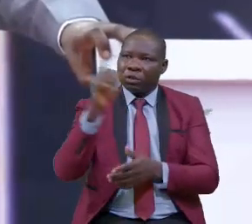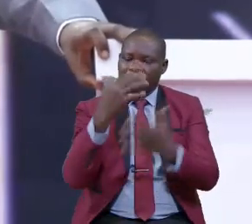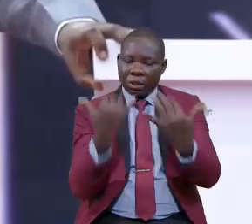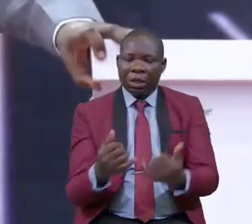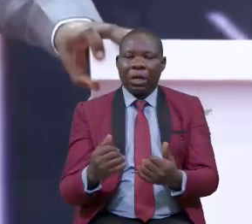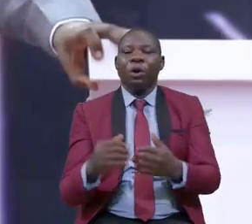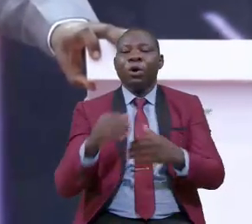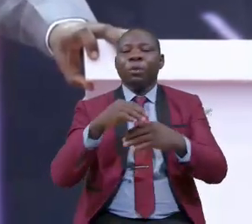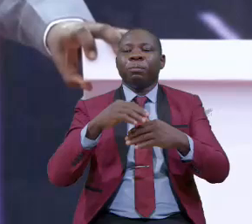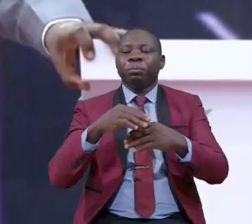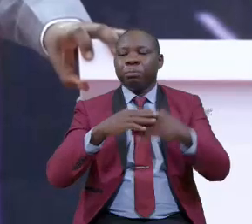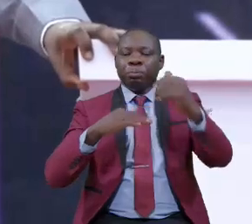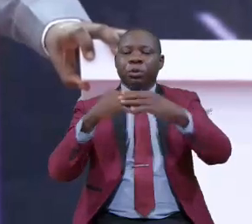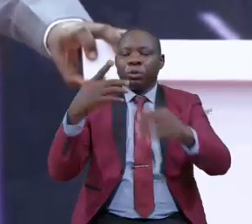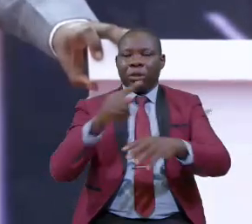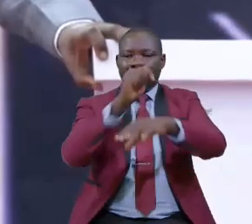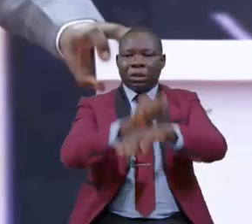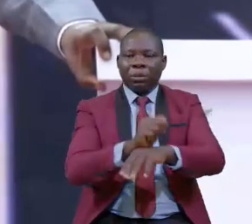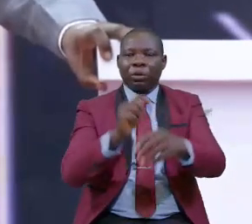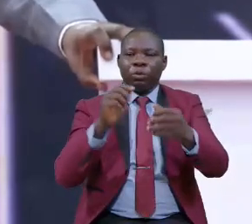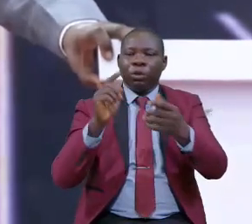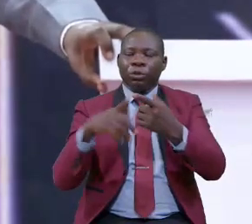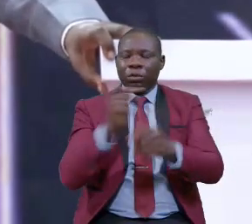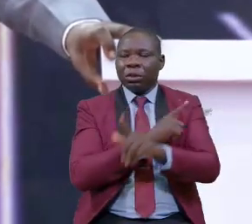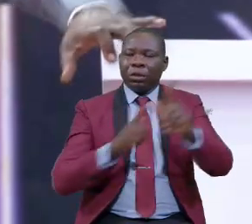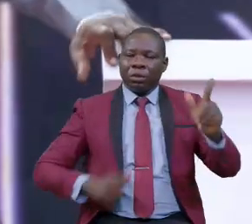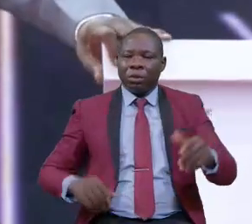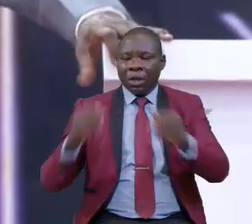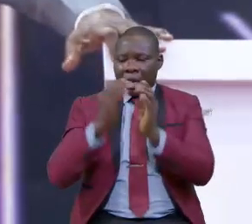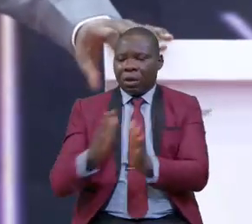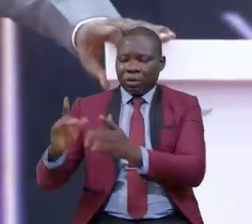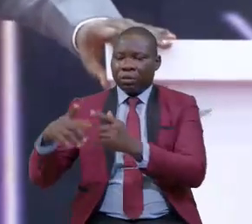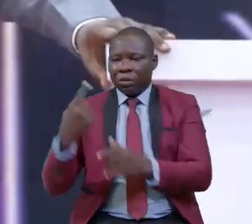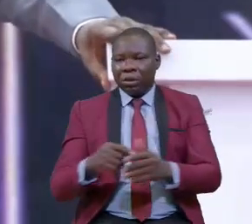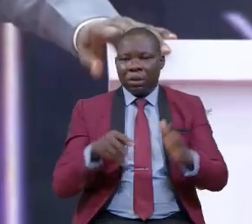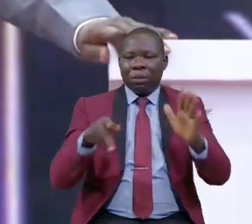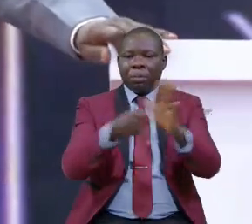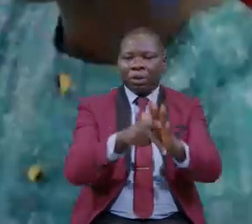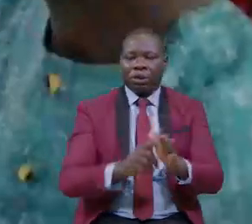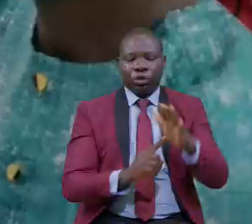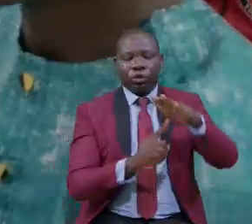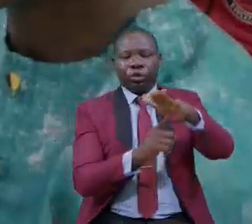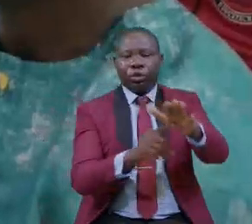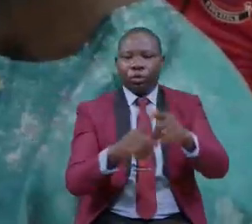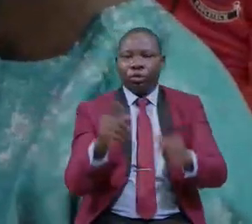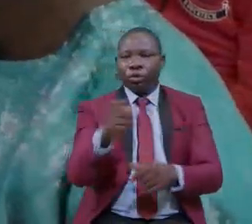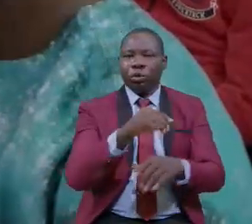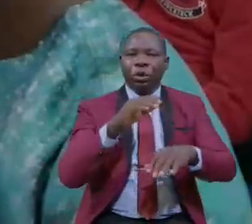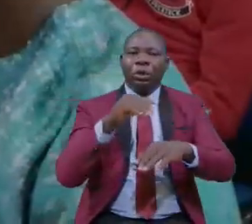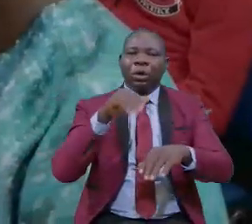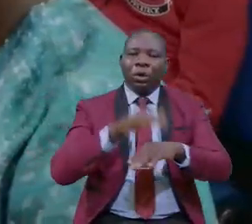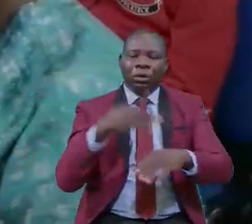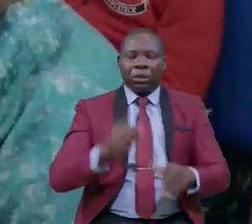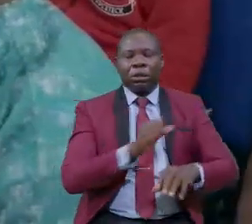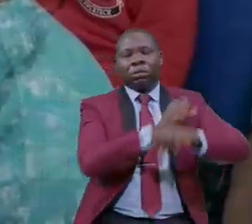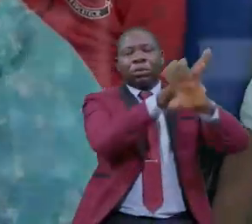the Lord according to the pattern that was shown to you on the mount. You will repair. Amen. You see, as we go